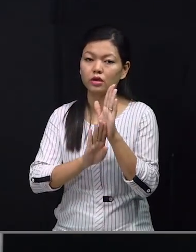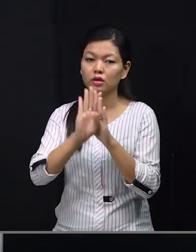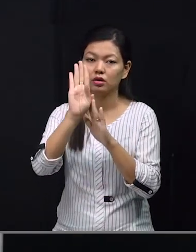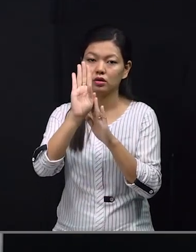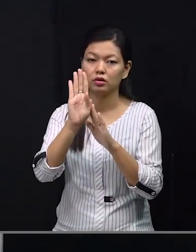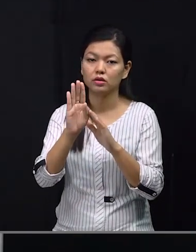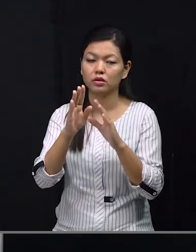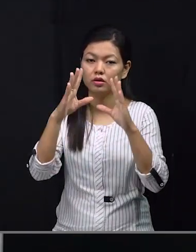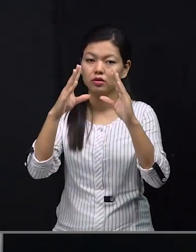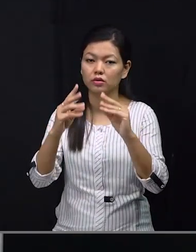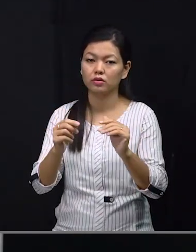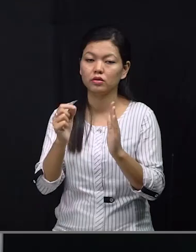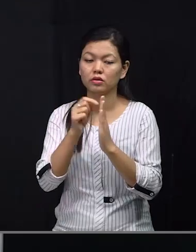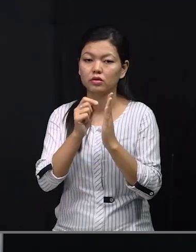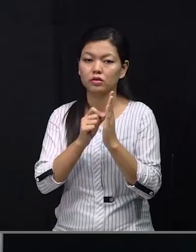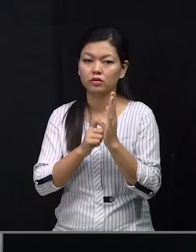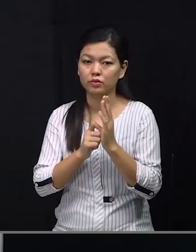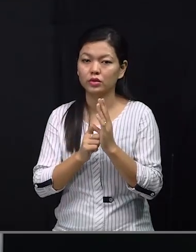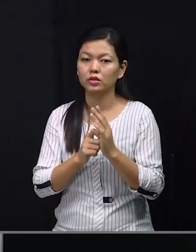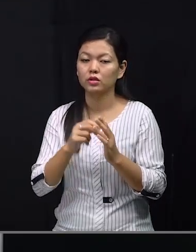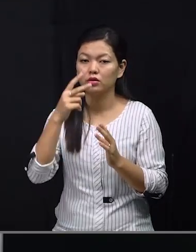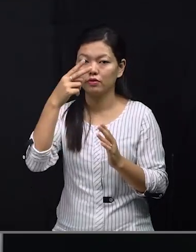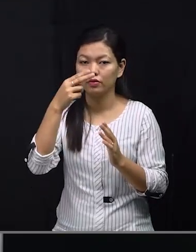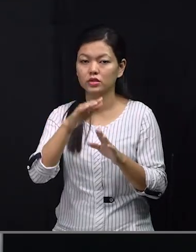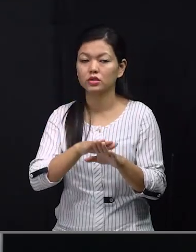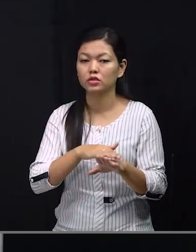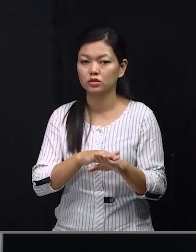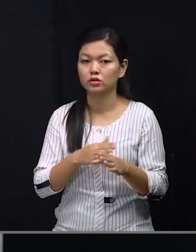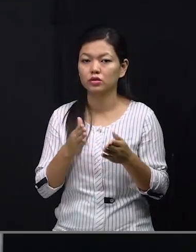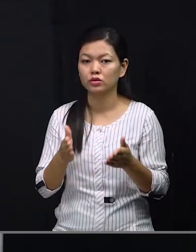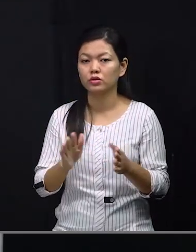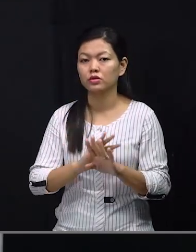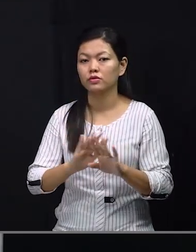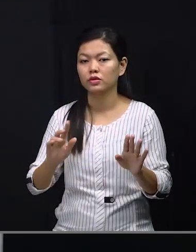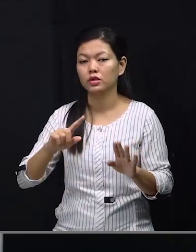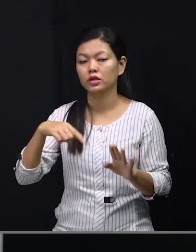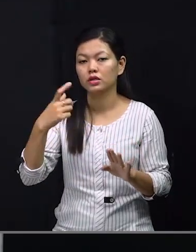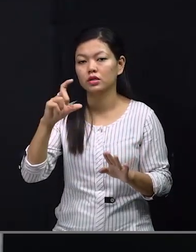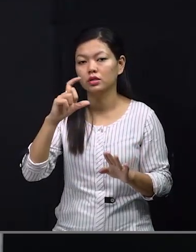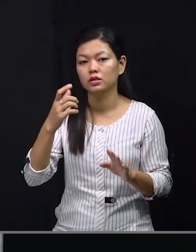ortho and meta isomers. That is all for today. We'll continue in the next class. Thank you.